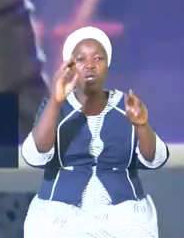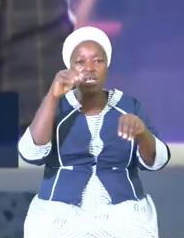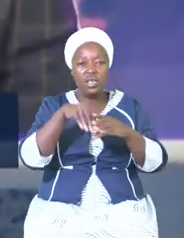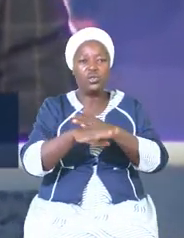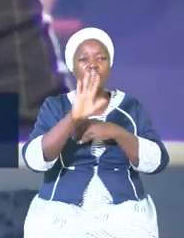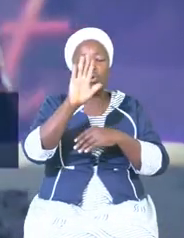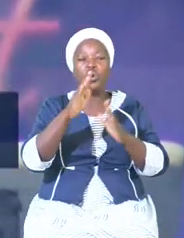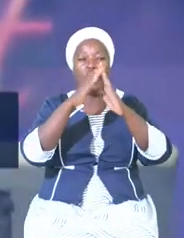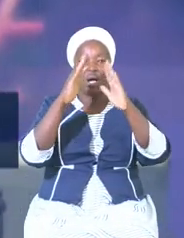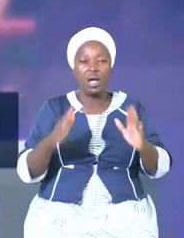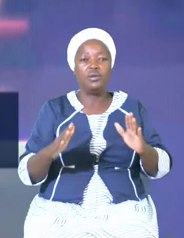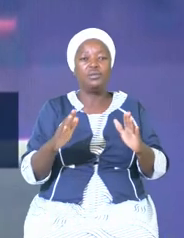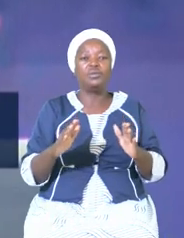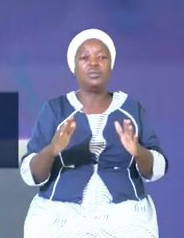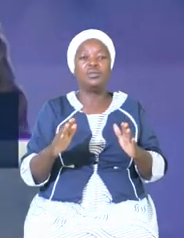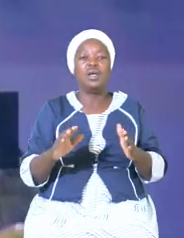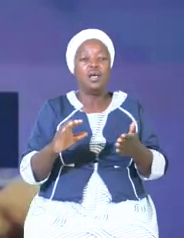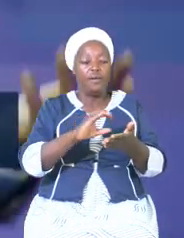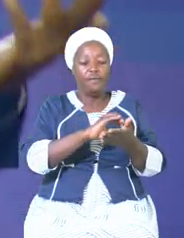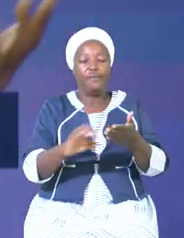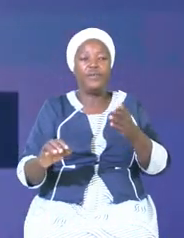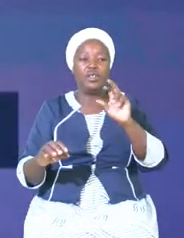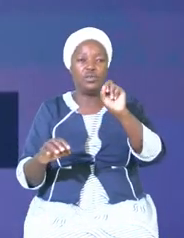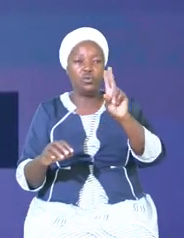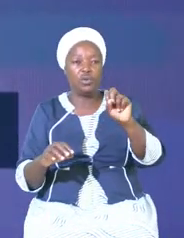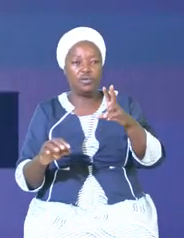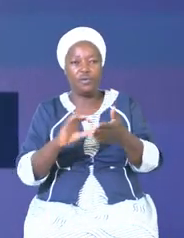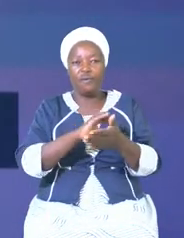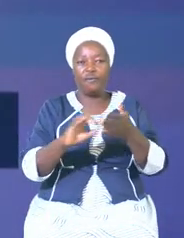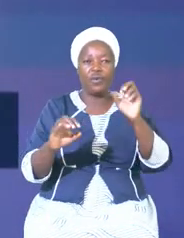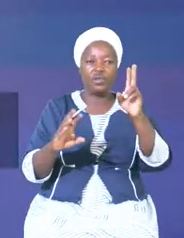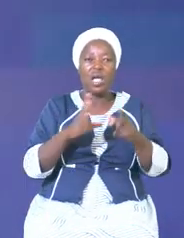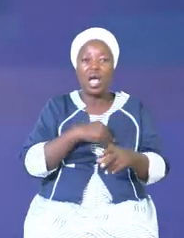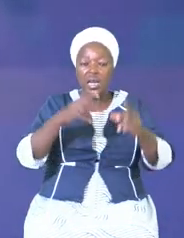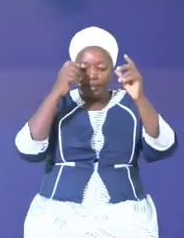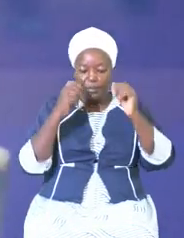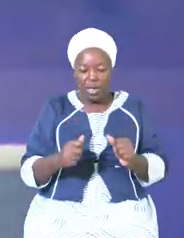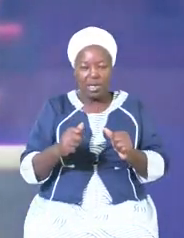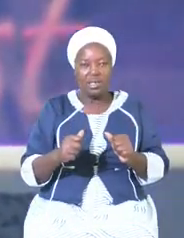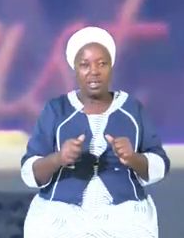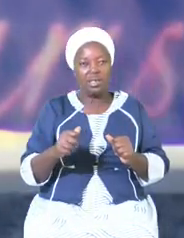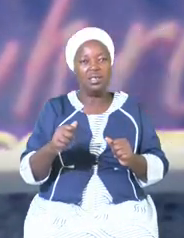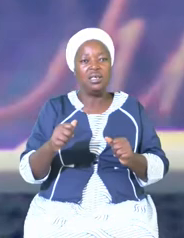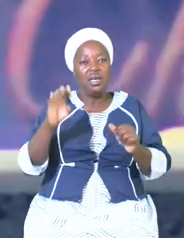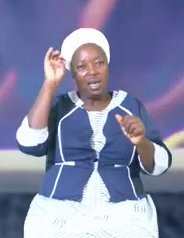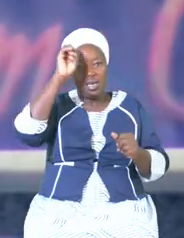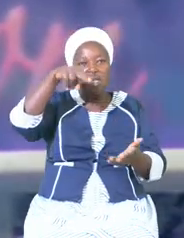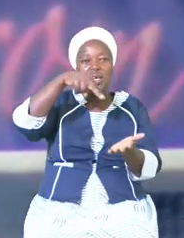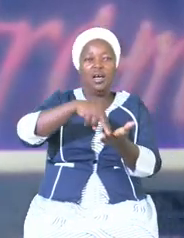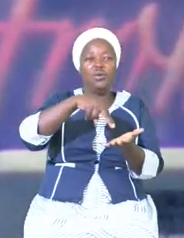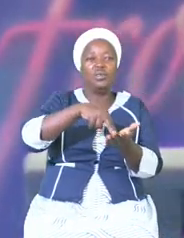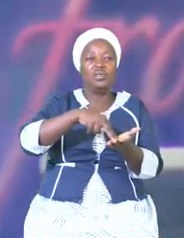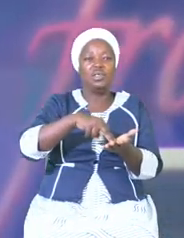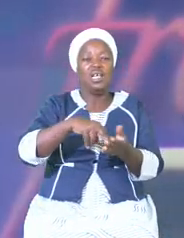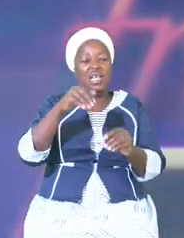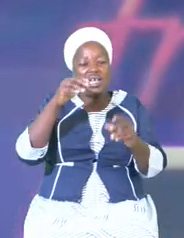house. Look at verse 12. Verse 12, and immediately he arose. And immediately